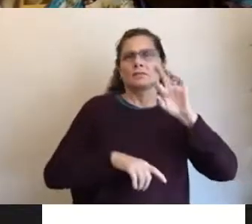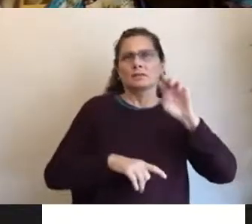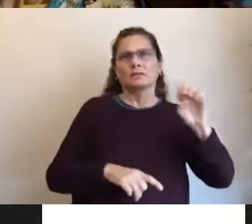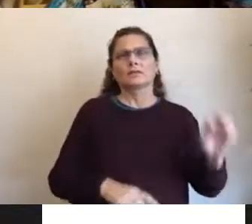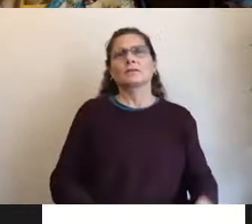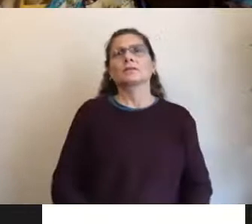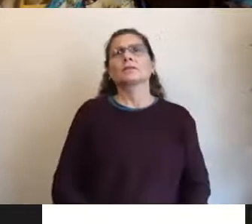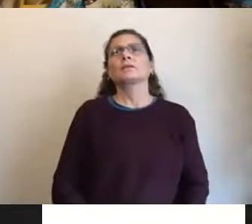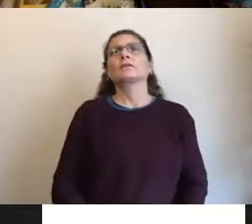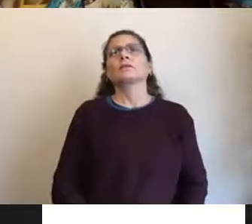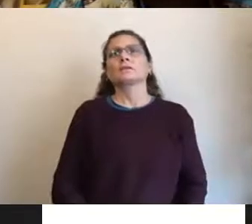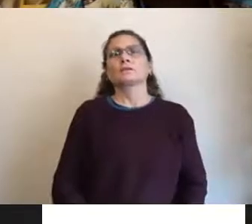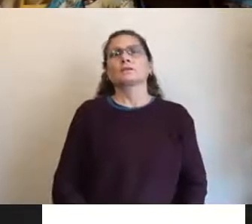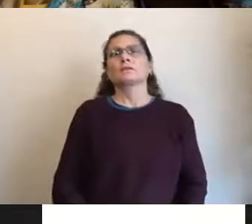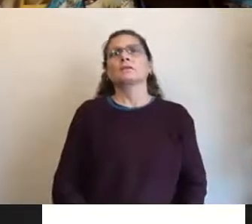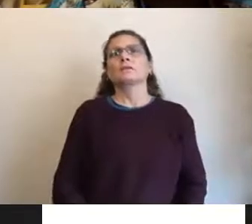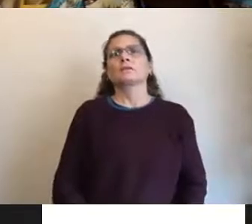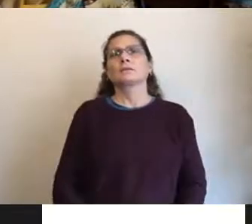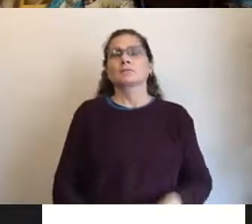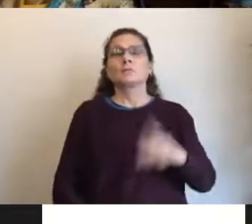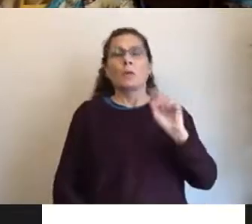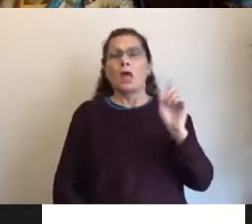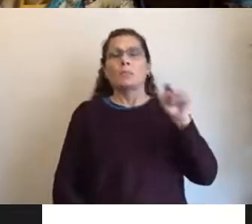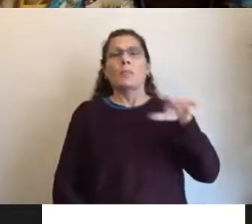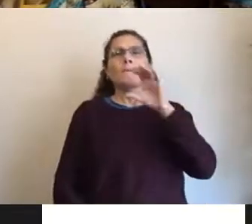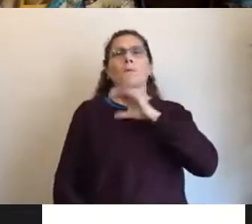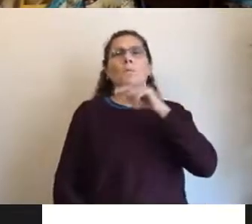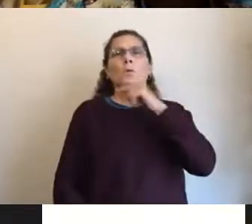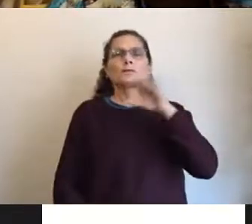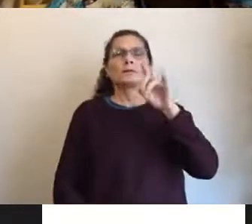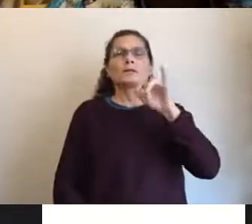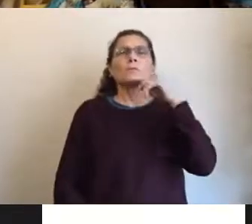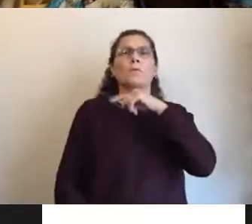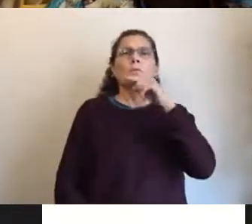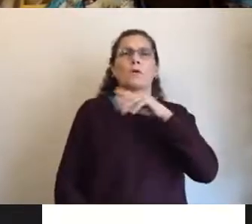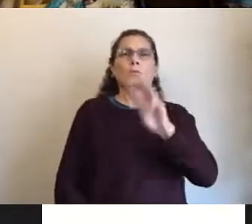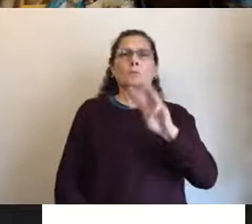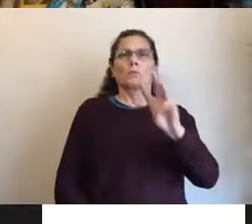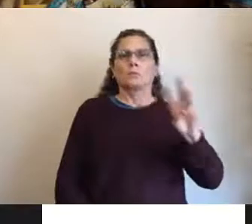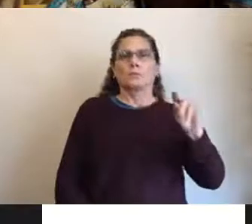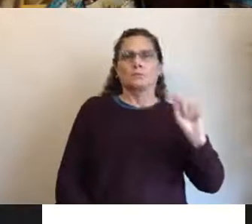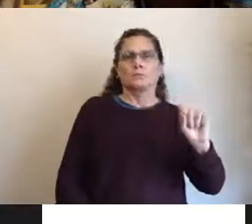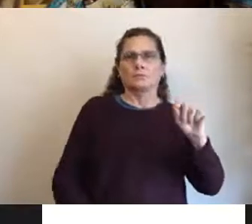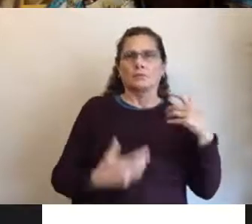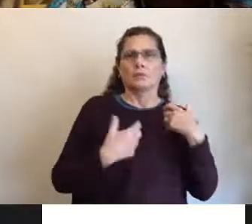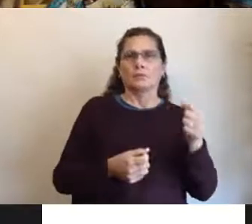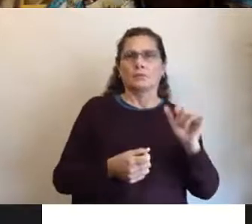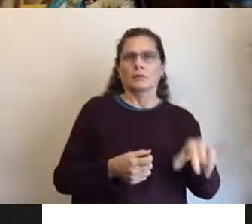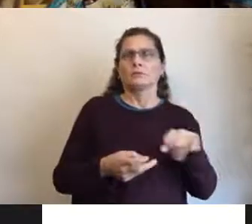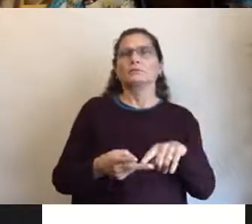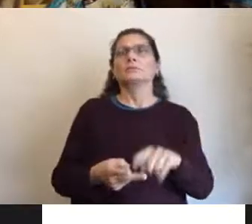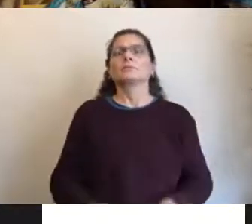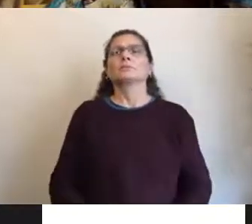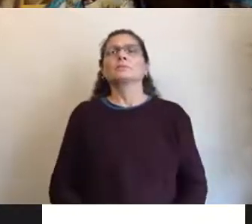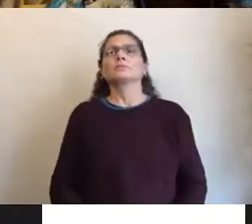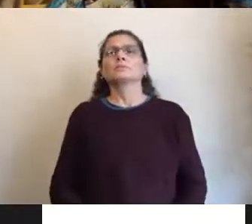Health Department website, coronavirus testing, as well as the Test Up Milwaukee site for even more